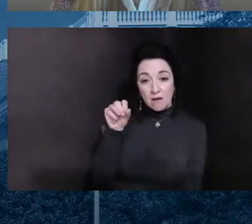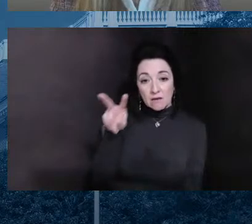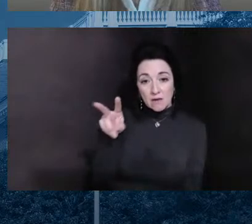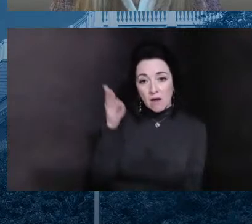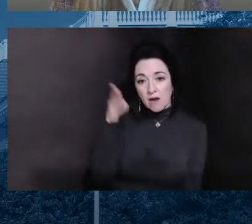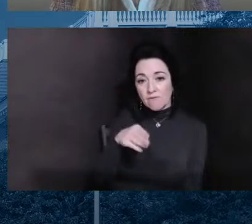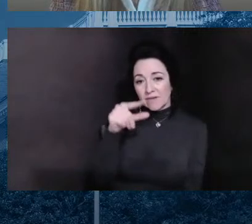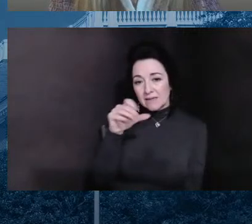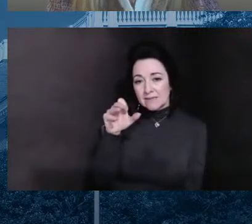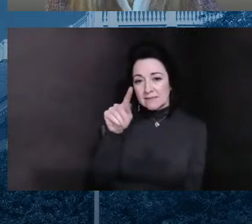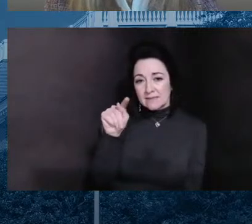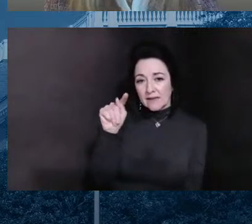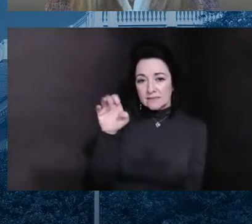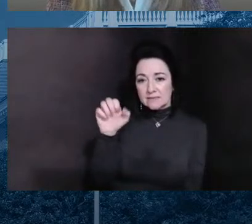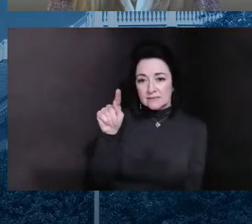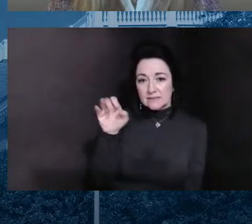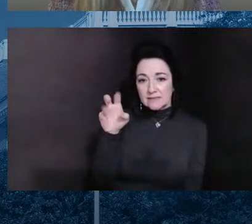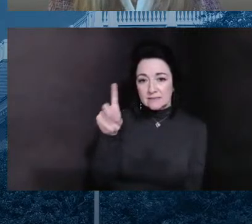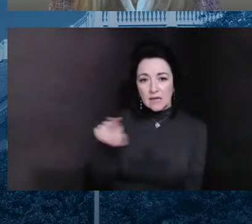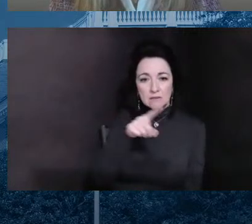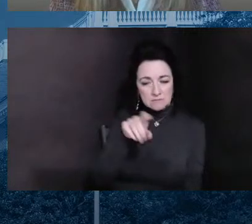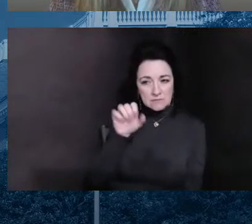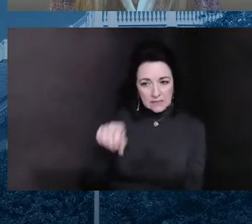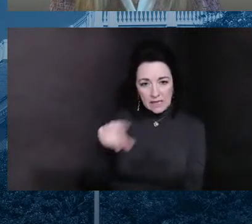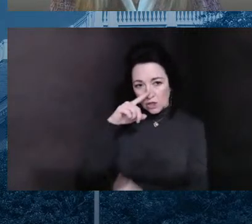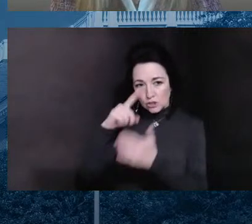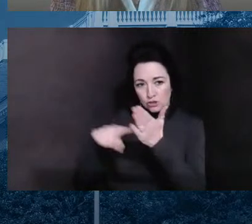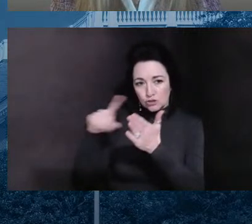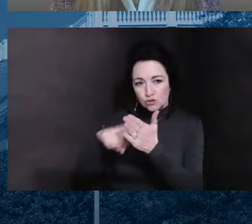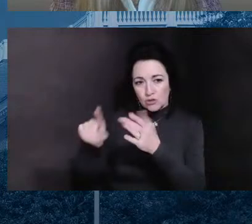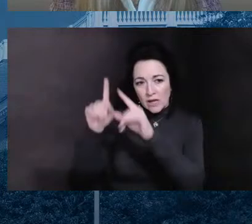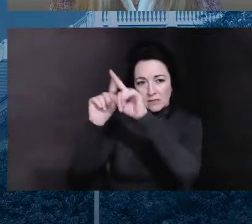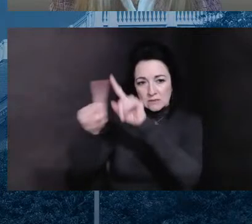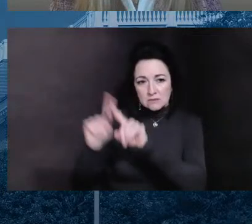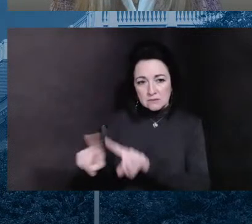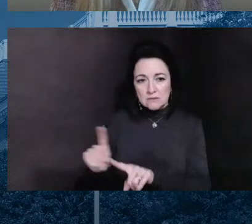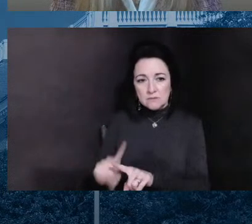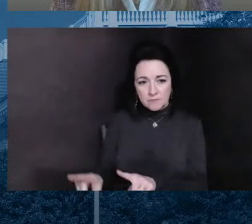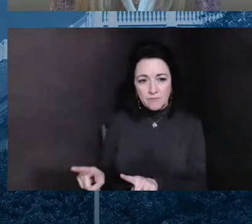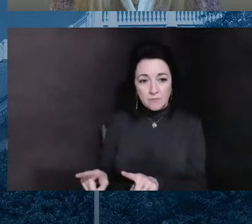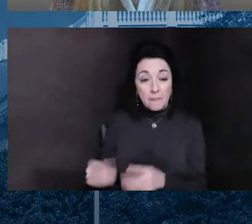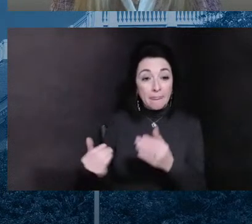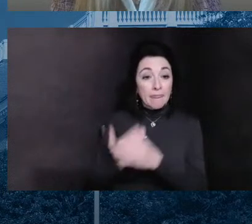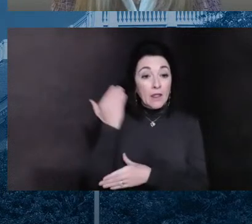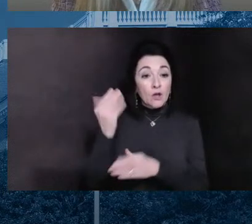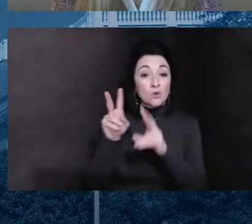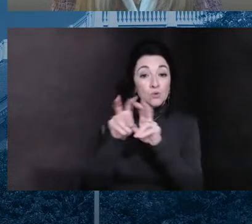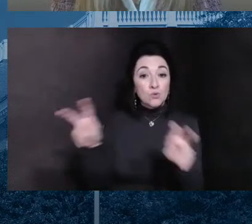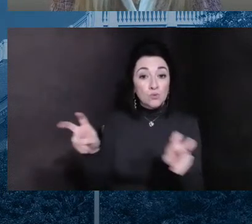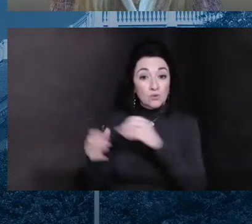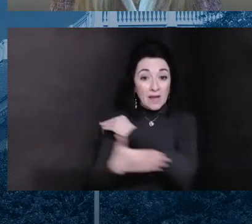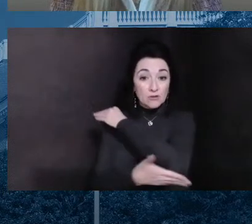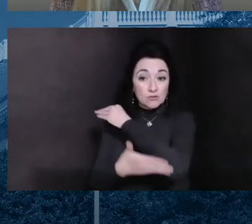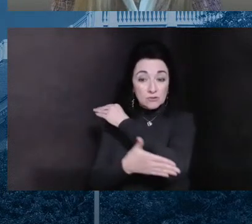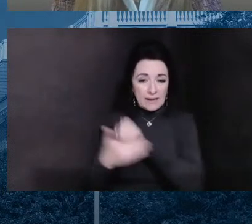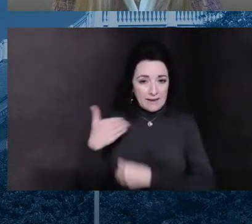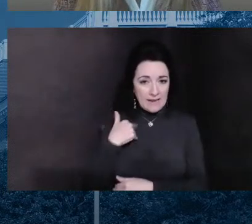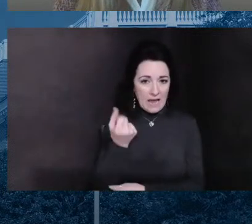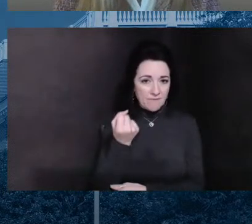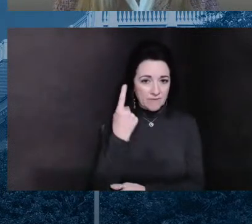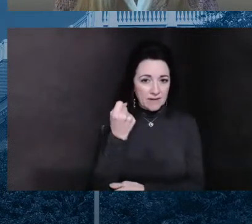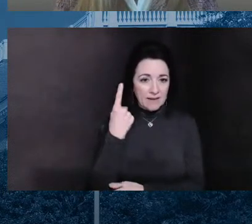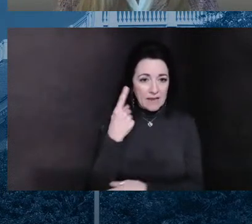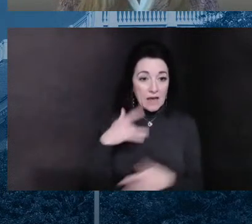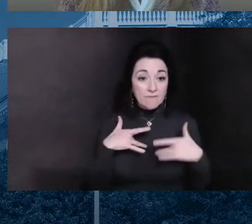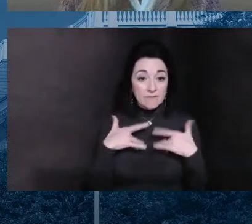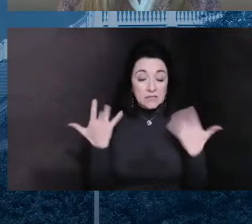to help everybody, this on top of the vaccine. Newcastle County, we have 11 events scheduled throughout the